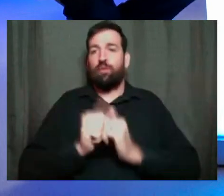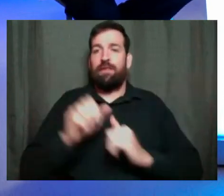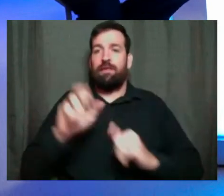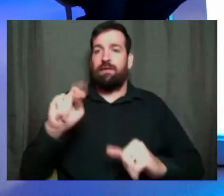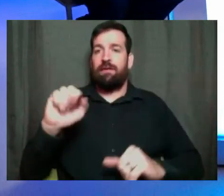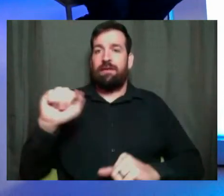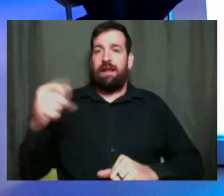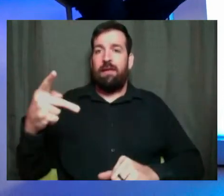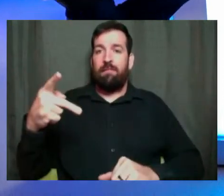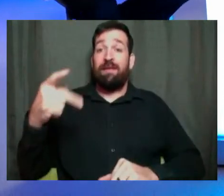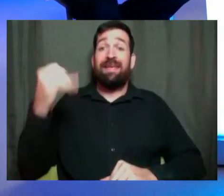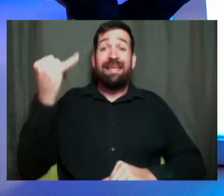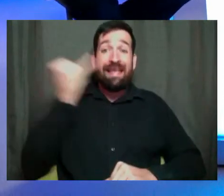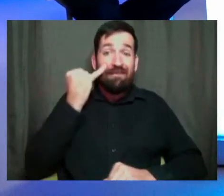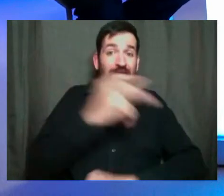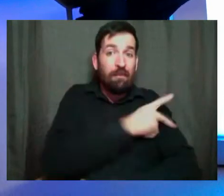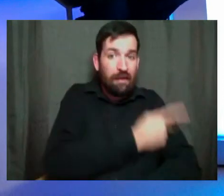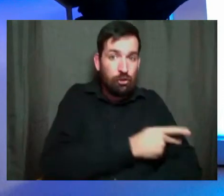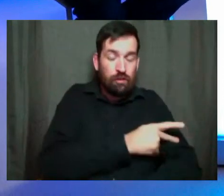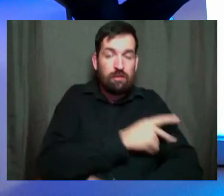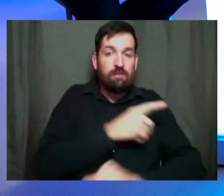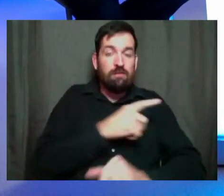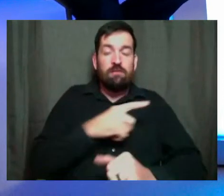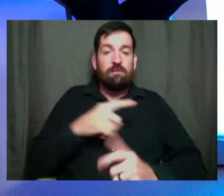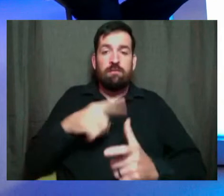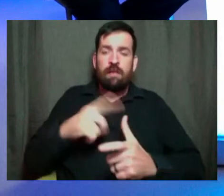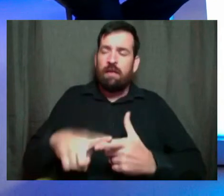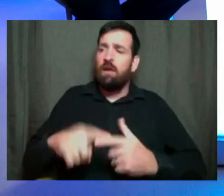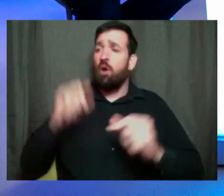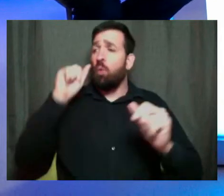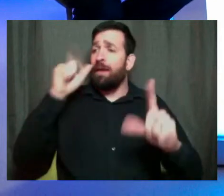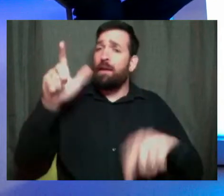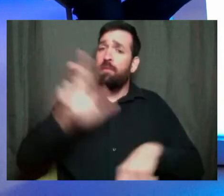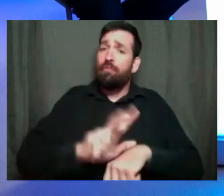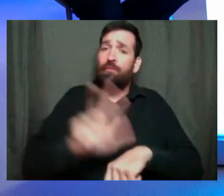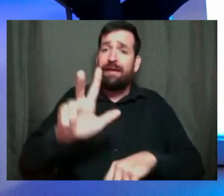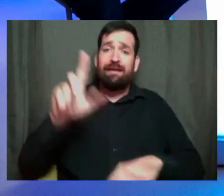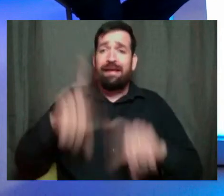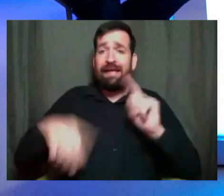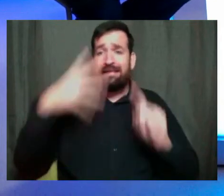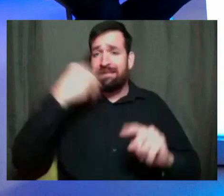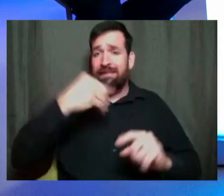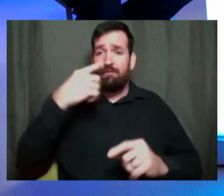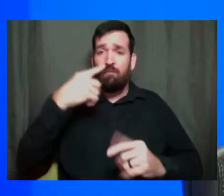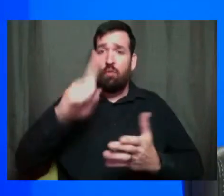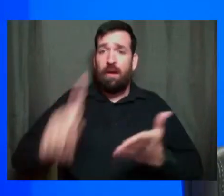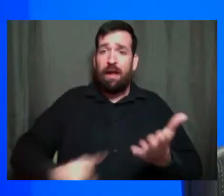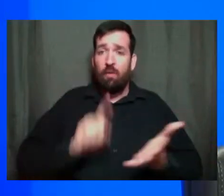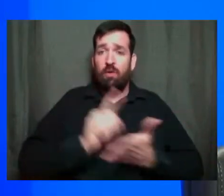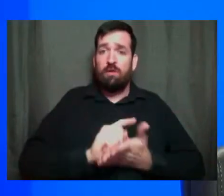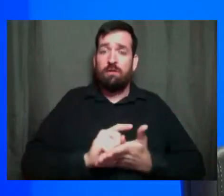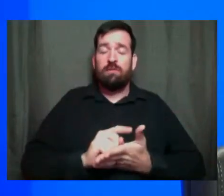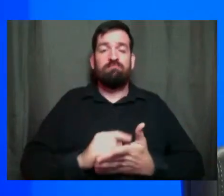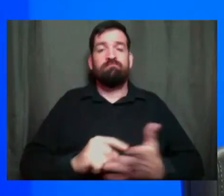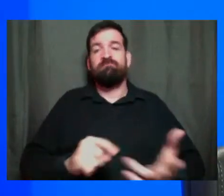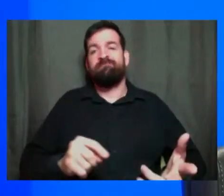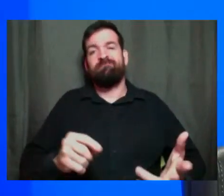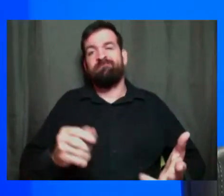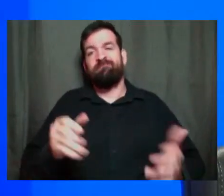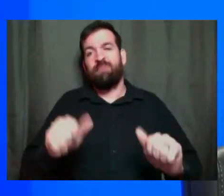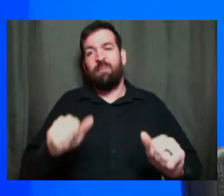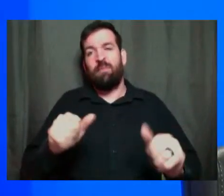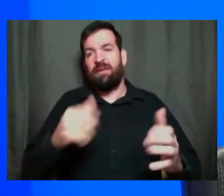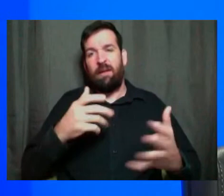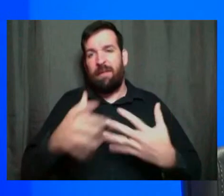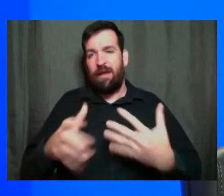patient is not then complaining, I wake up at 3 in the morning and can't go to sleep for an hour. It probably does not matter to a large